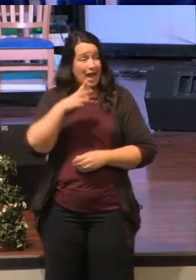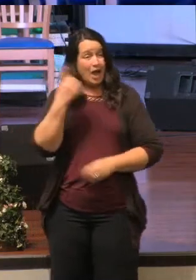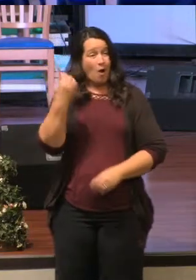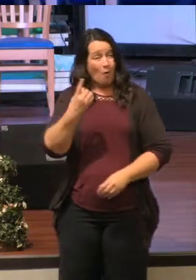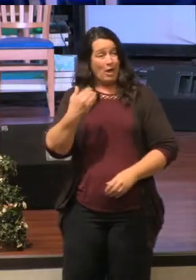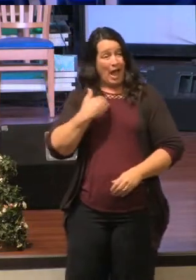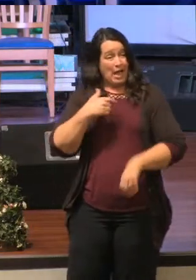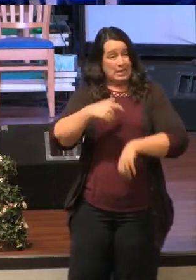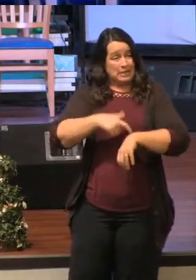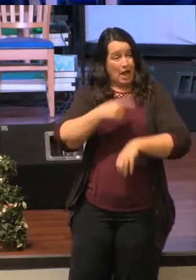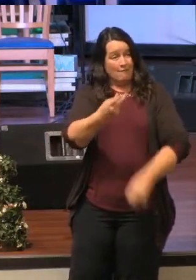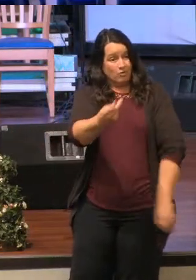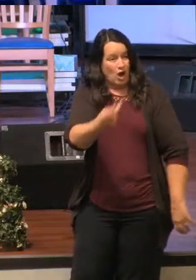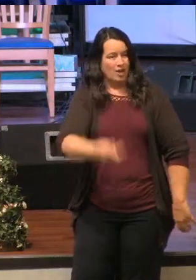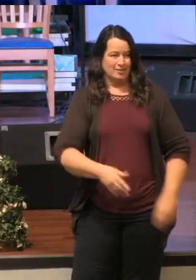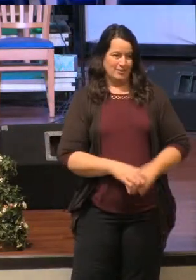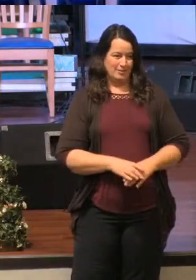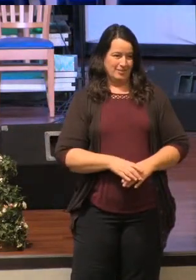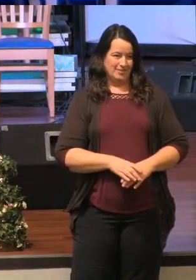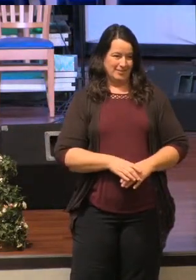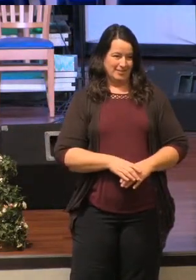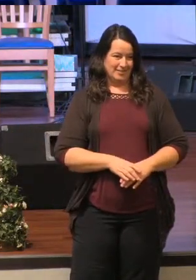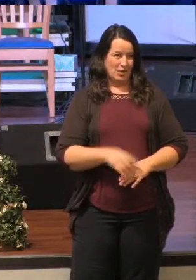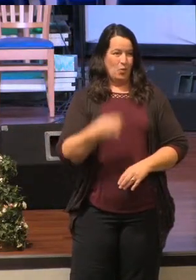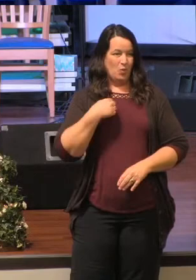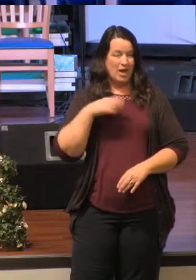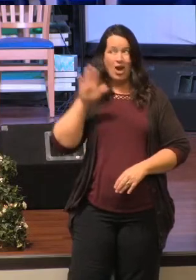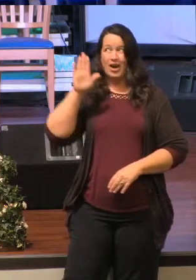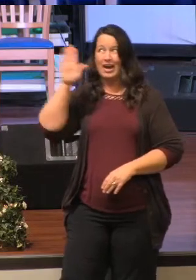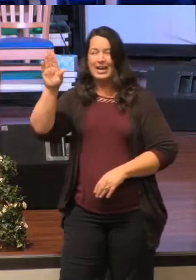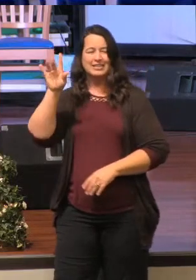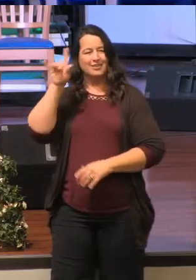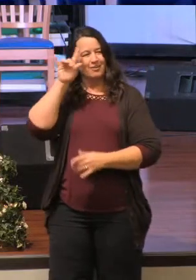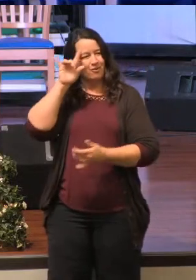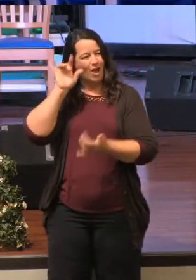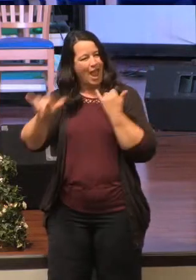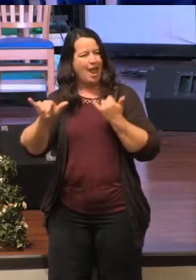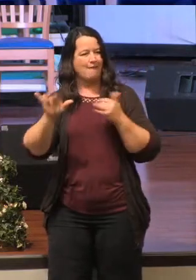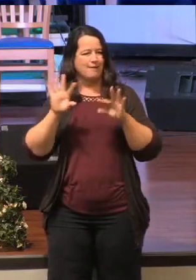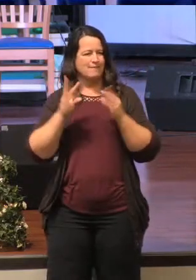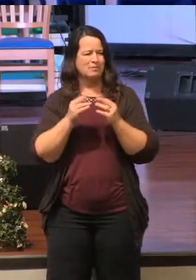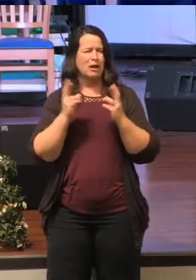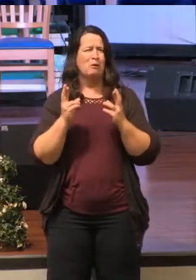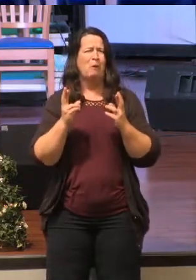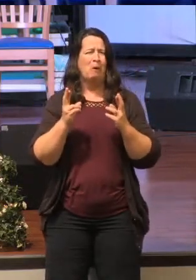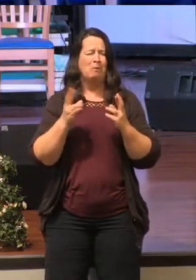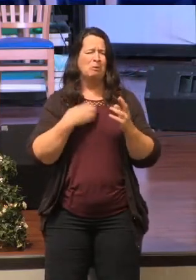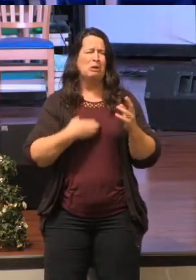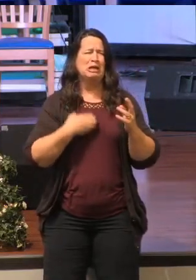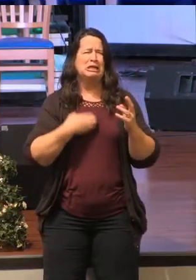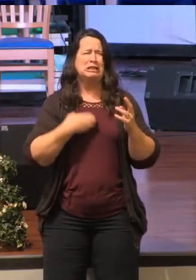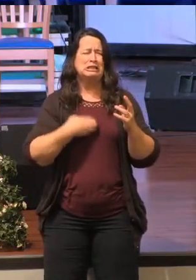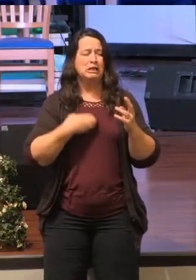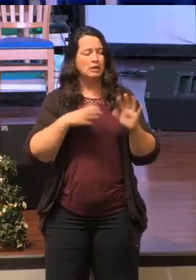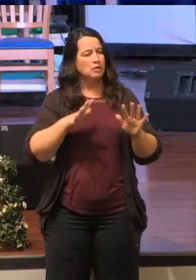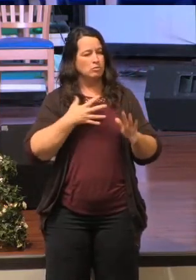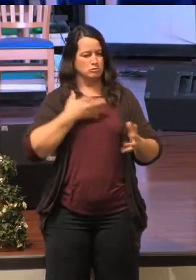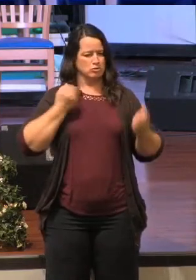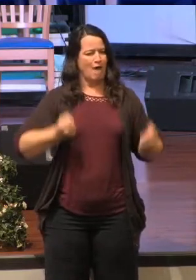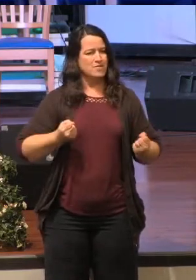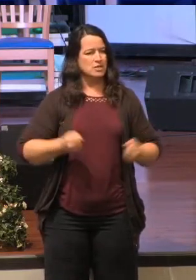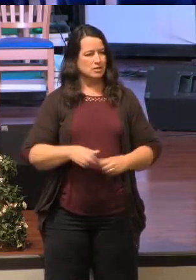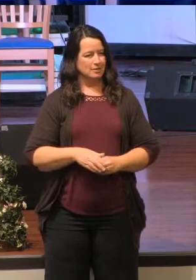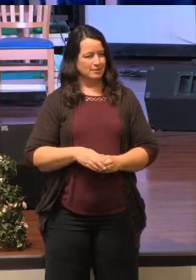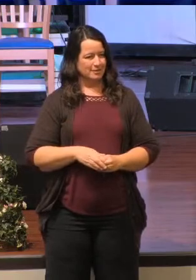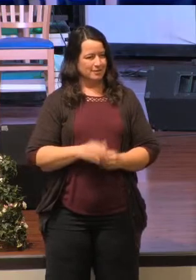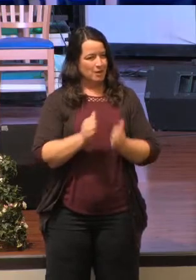you are in God's family, you're in His forever family. And your hope is not wishful thinking. It's a confident expectation.